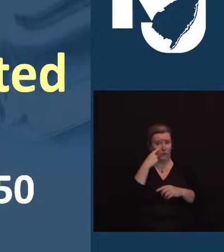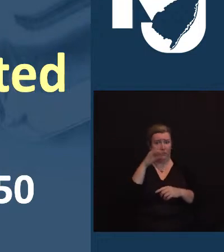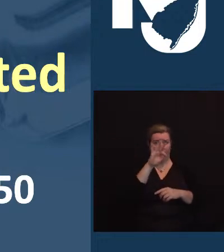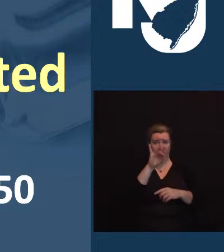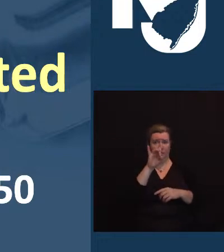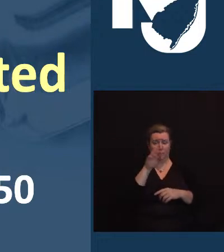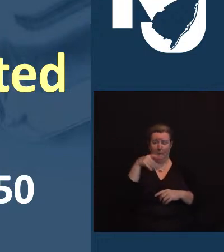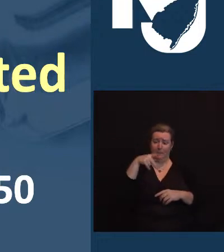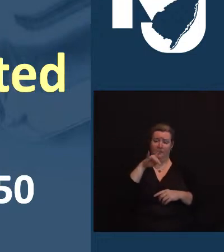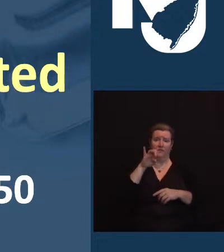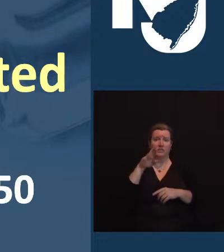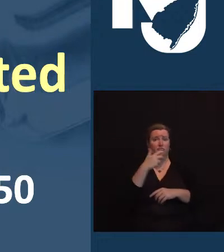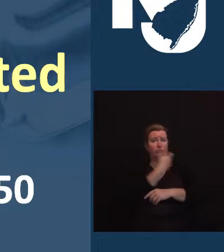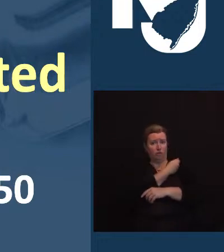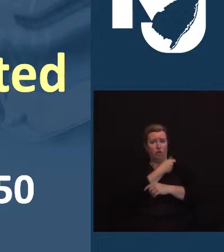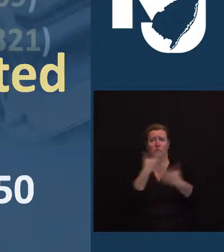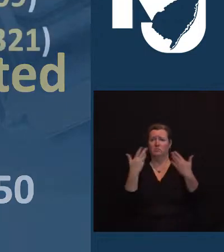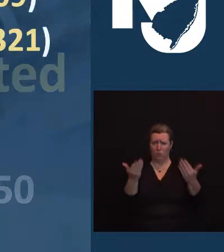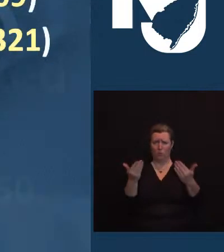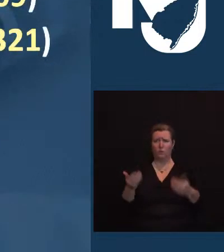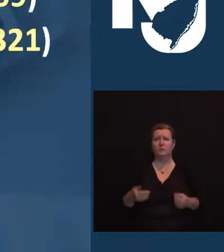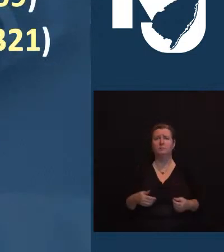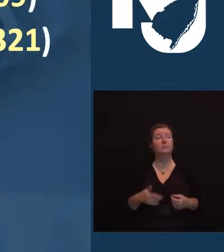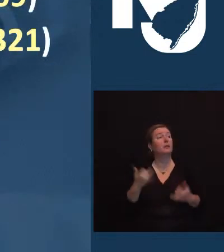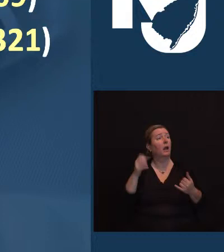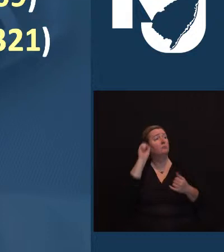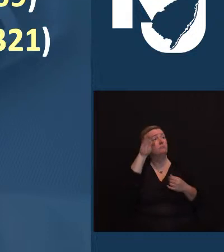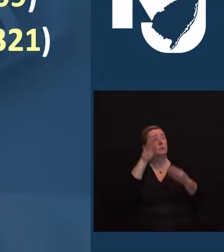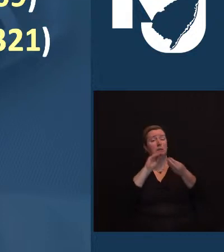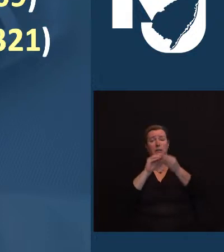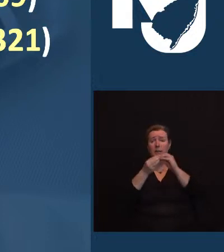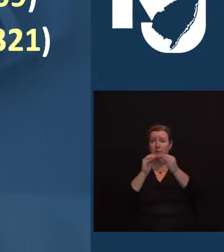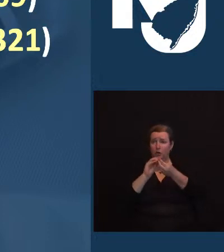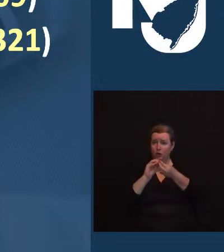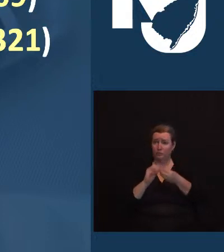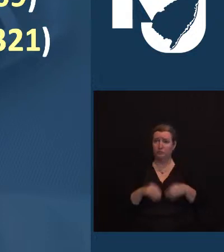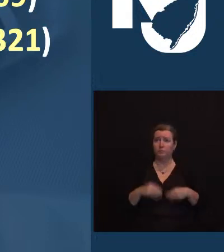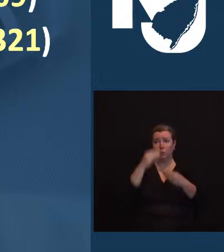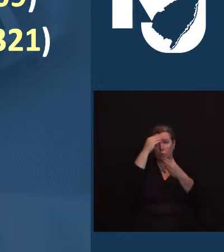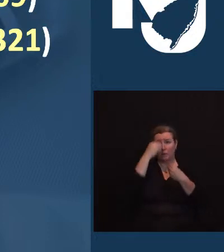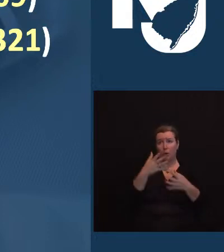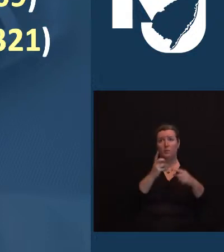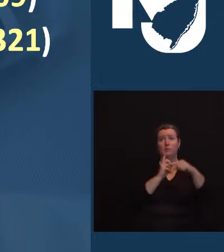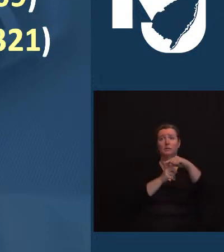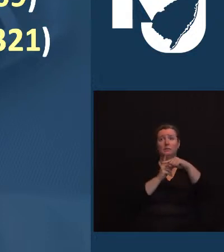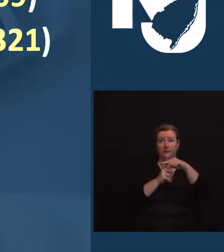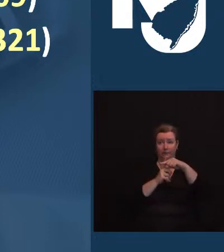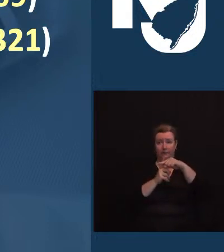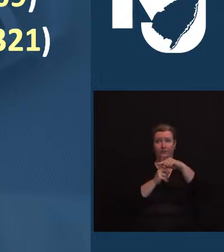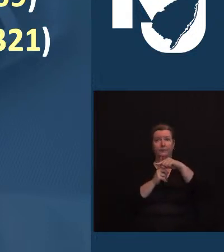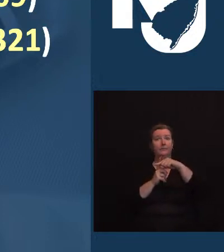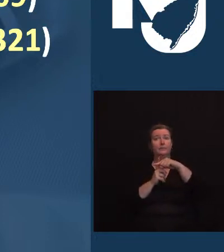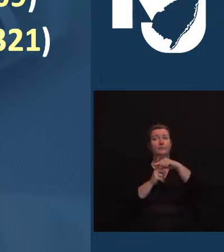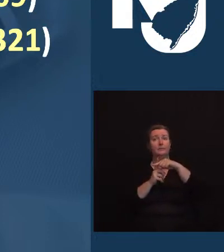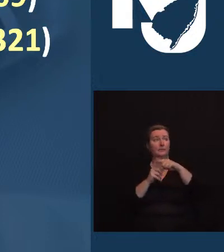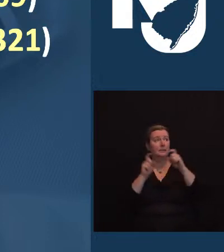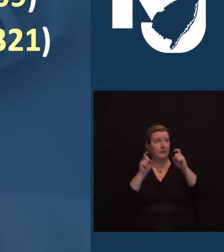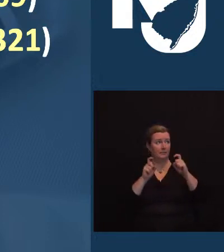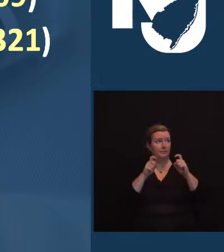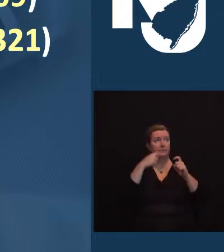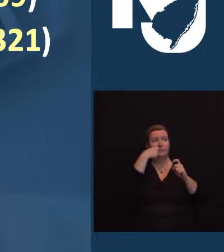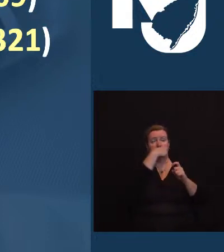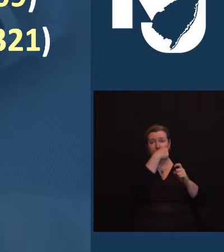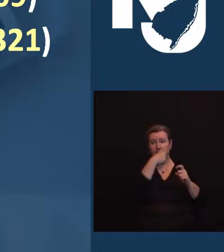at the rest of the day's numbers. Here are today's newly reported positive cases. You can see them with, on that